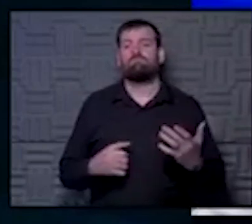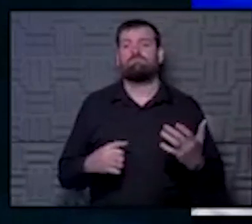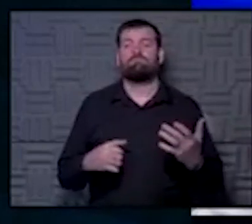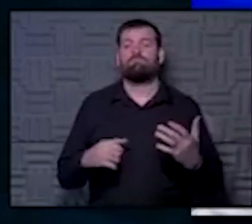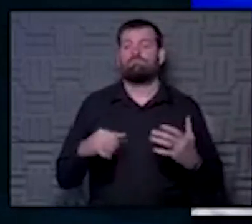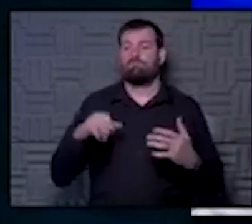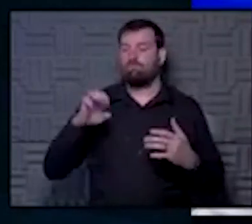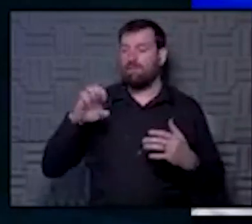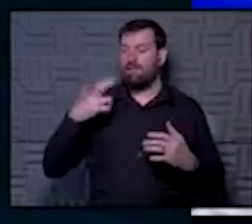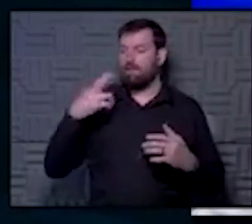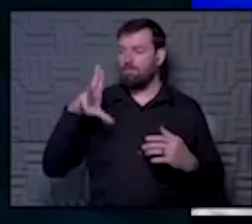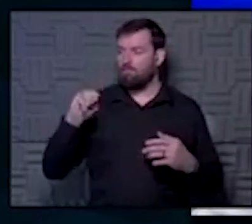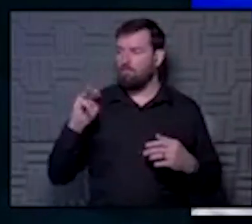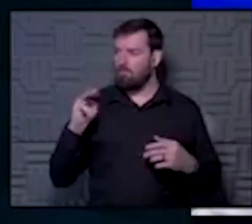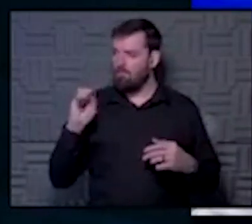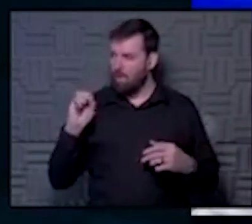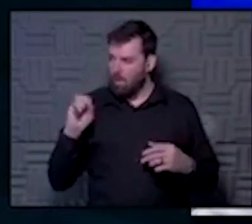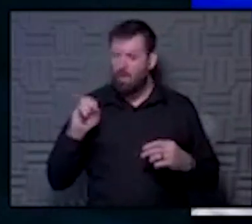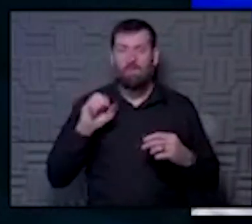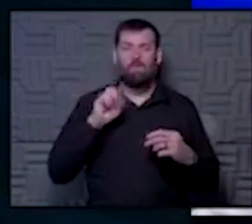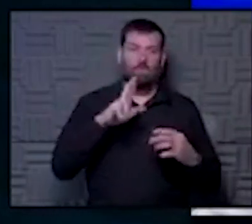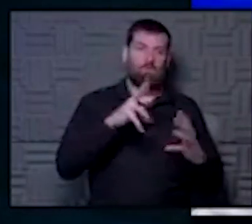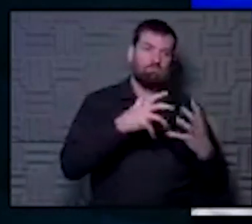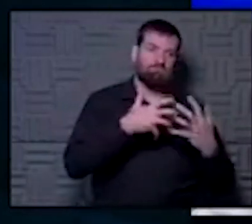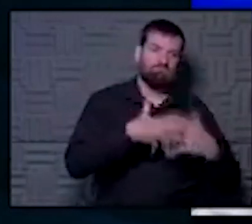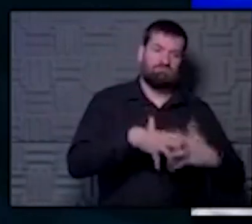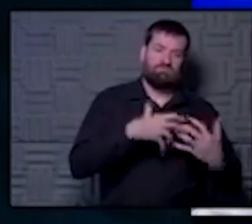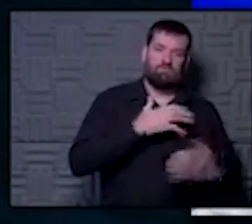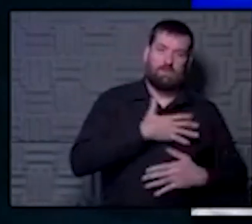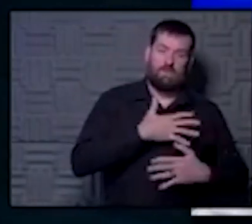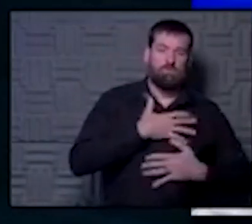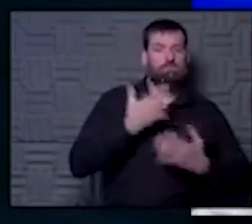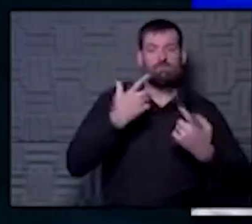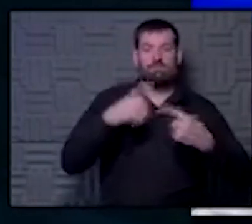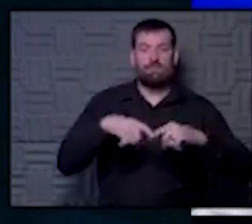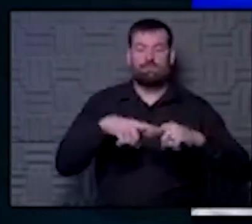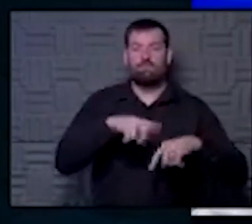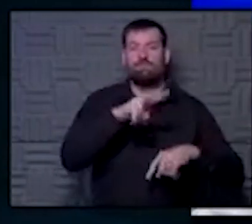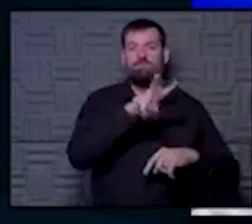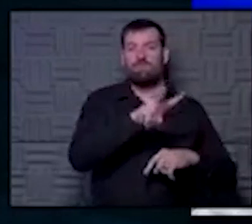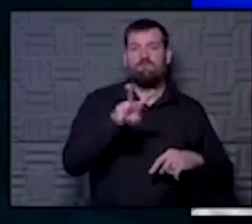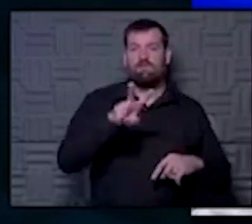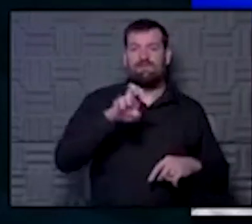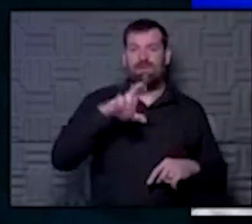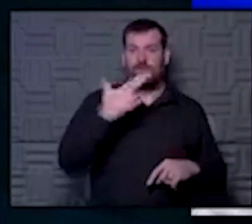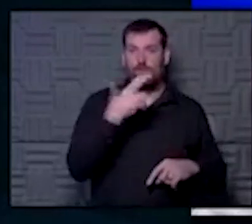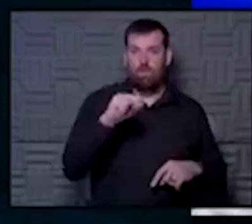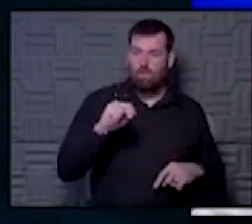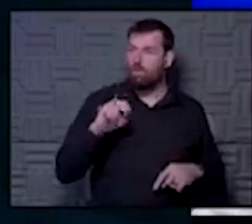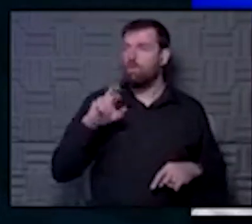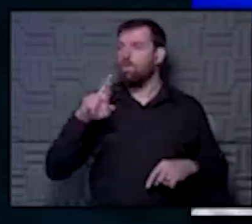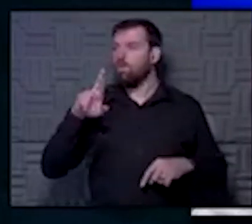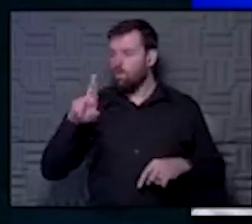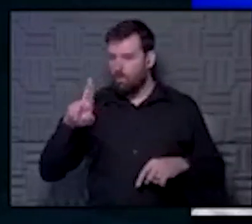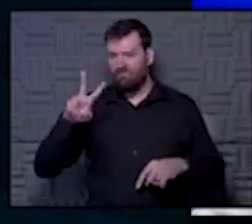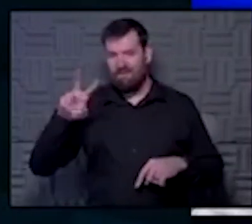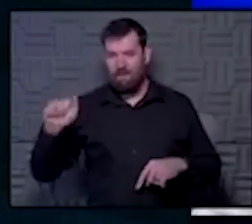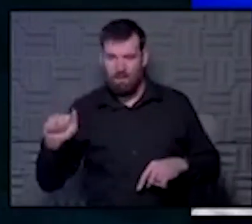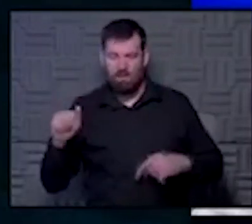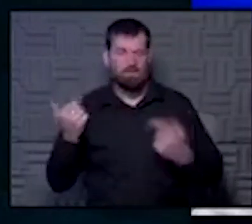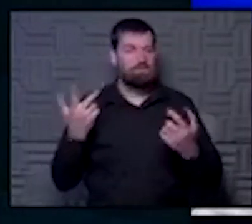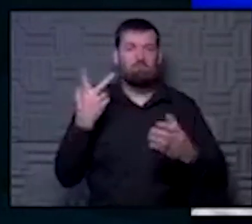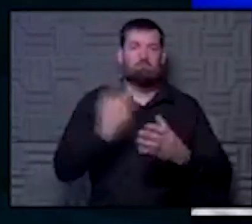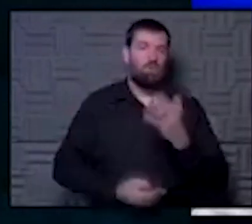ECMO, or also the ventilator can work. So it just depends whether it's a VV ECMO or it's a VA ECMO. So both